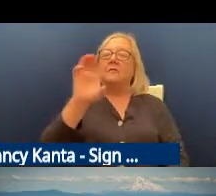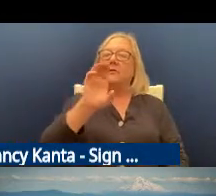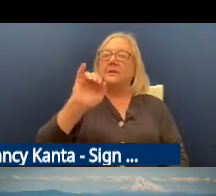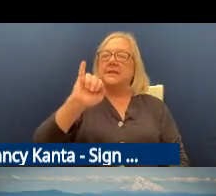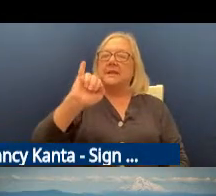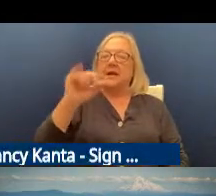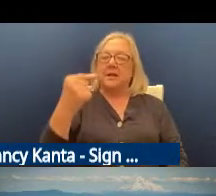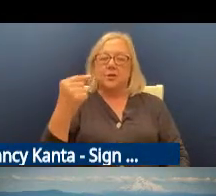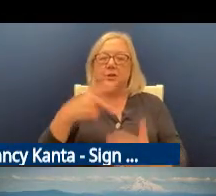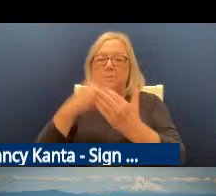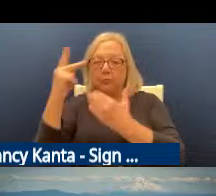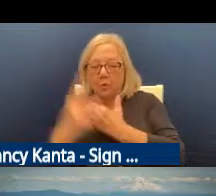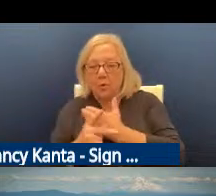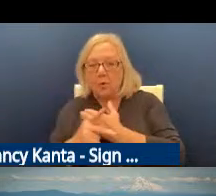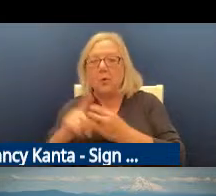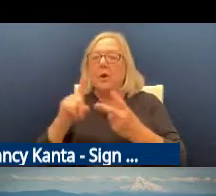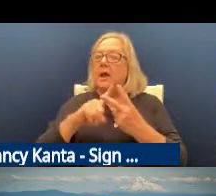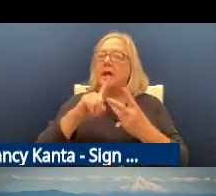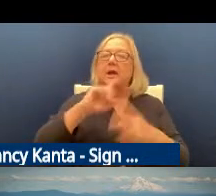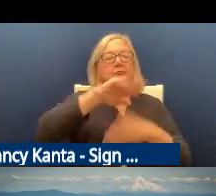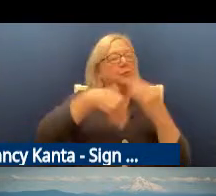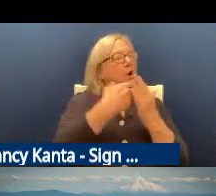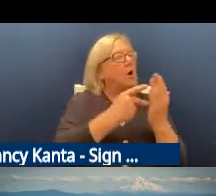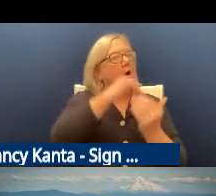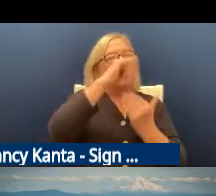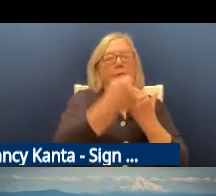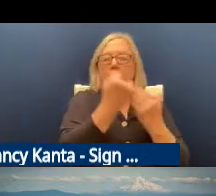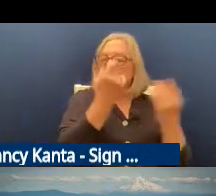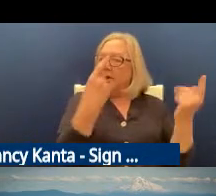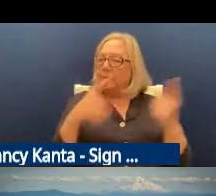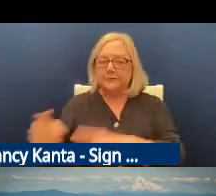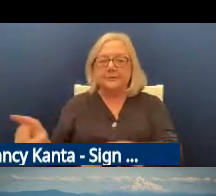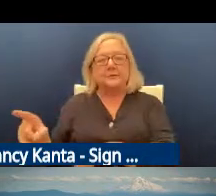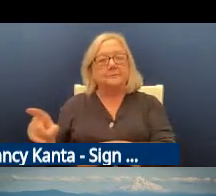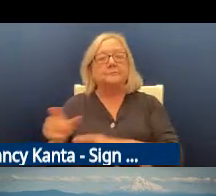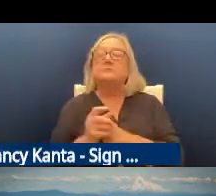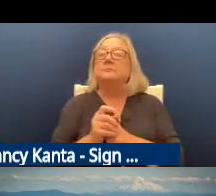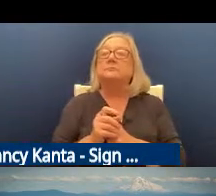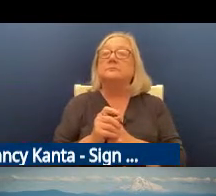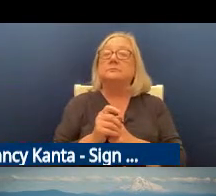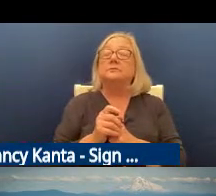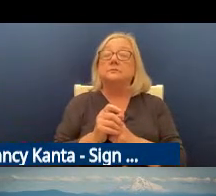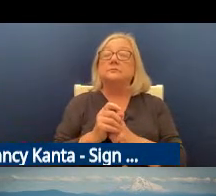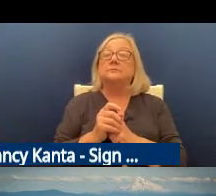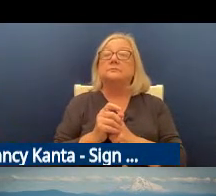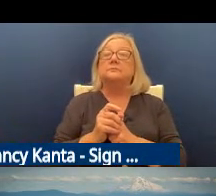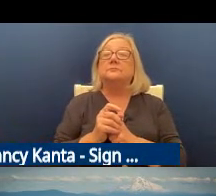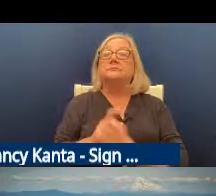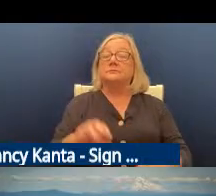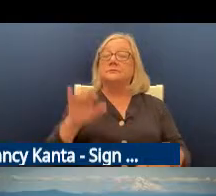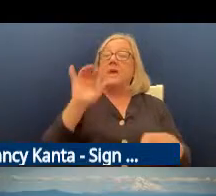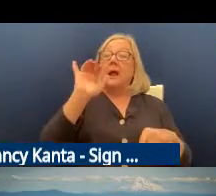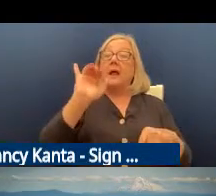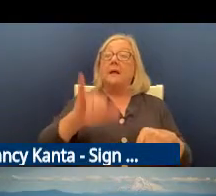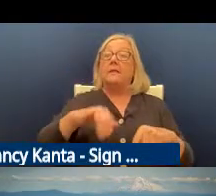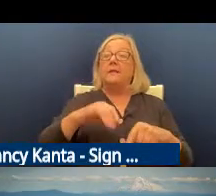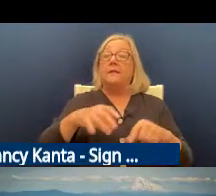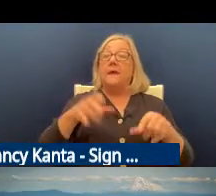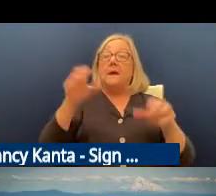of our projects that's going on. So it was great. I think we were able to make our point to our